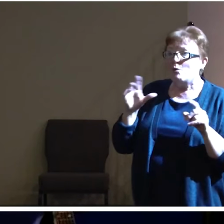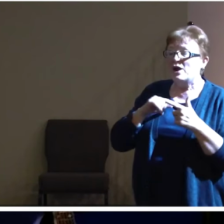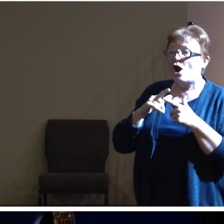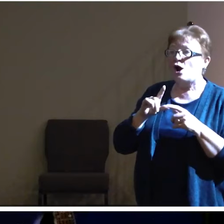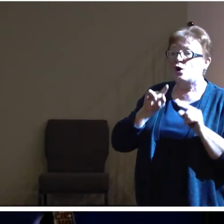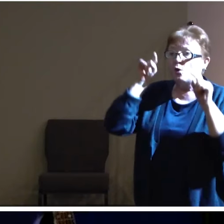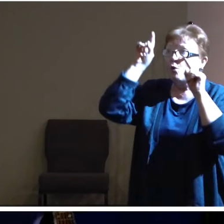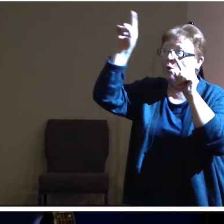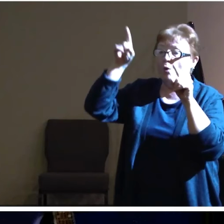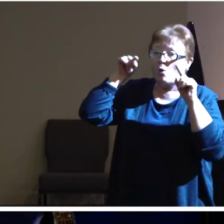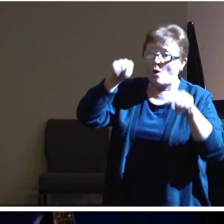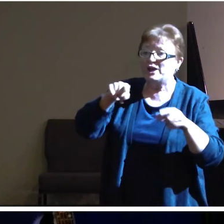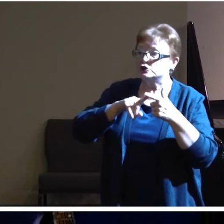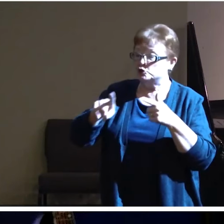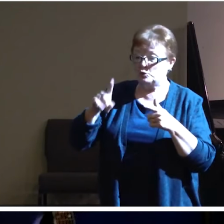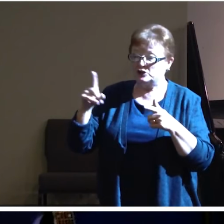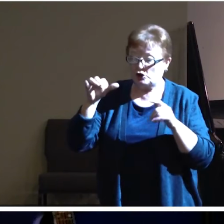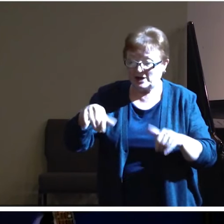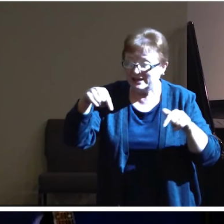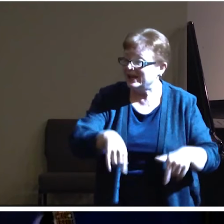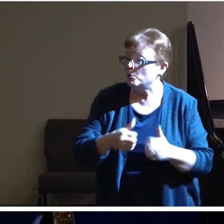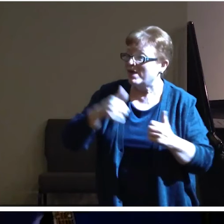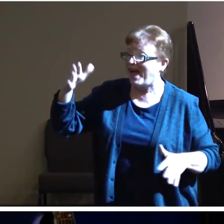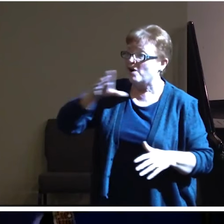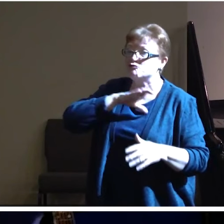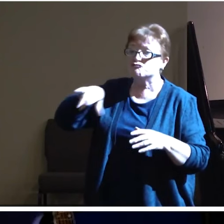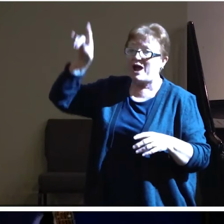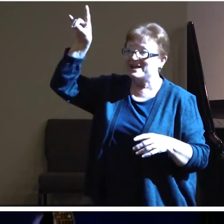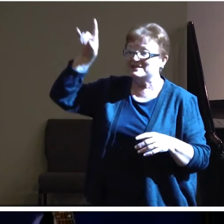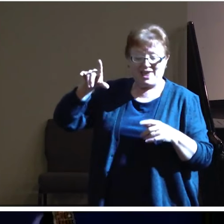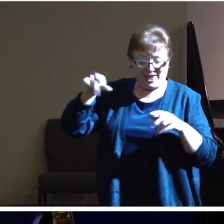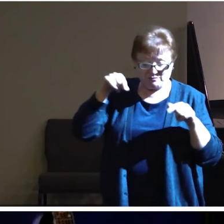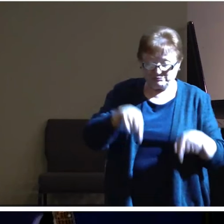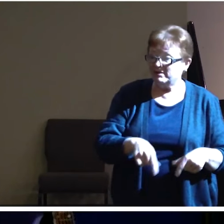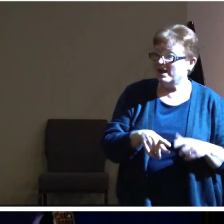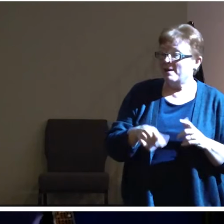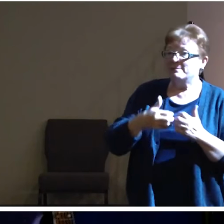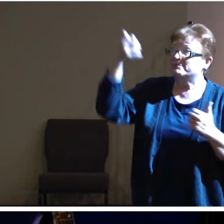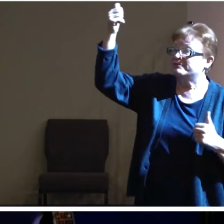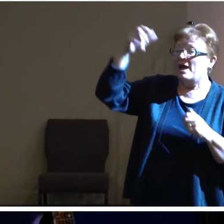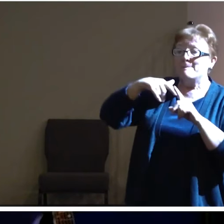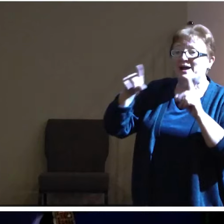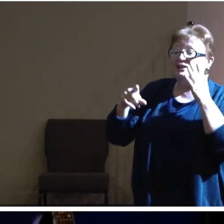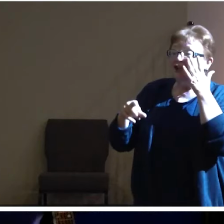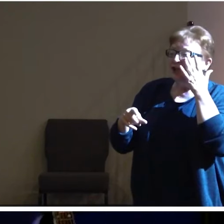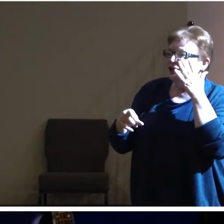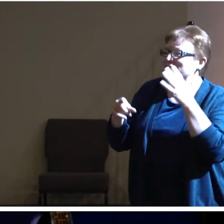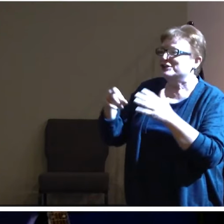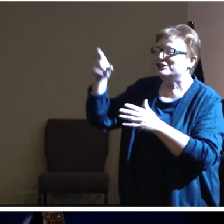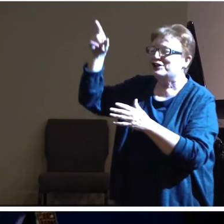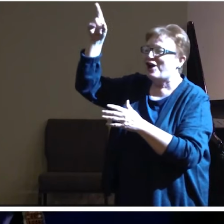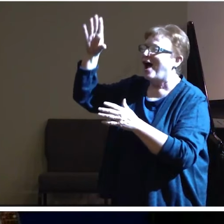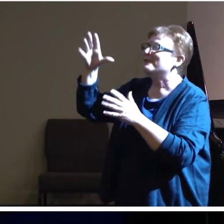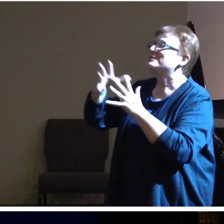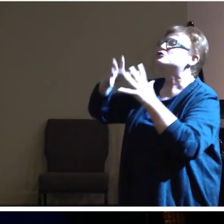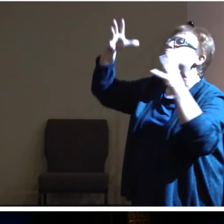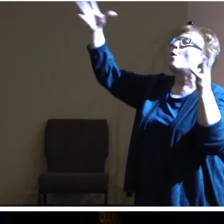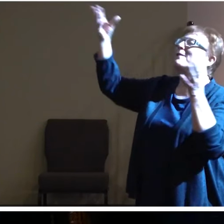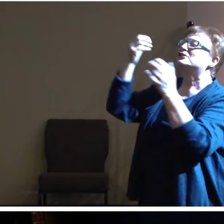eternity because we have rebelled against and rejected our ultimate creator. But God, being rich in love, sent the Lord Jesus